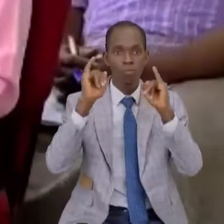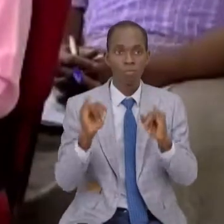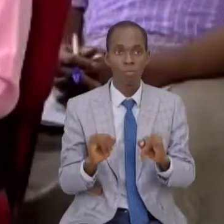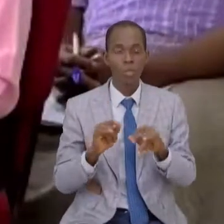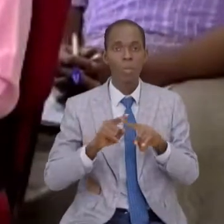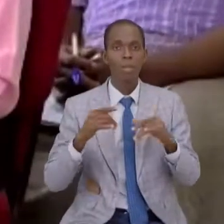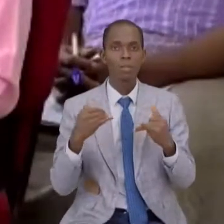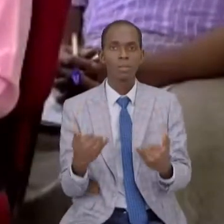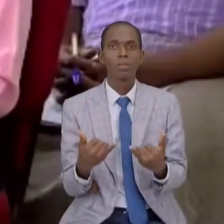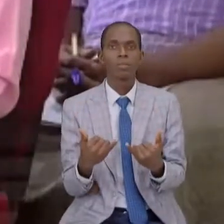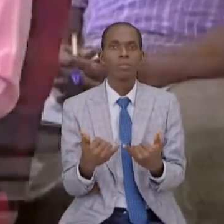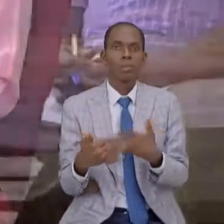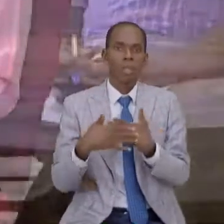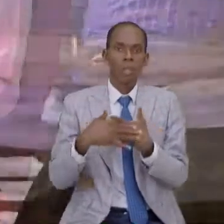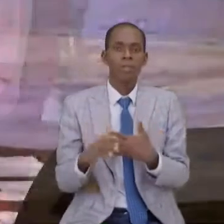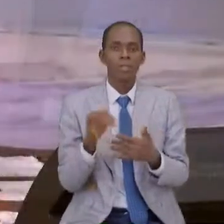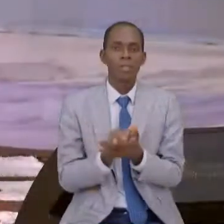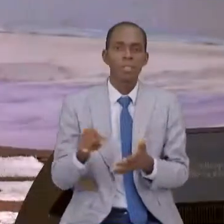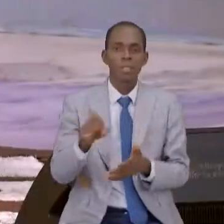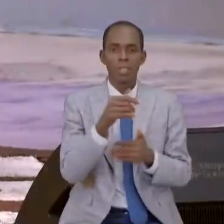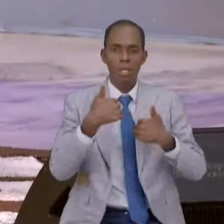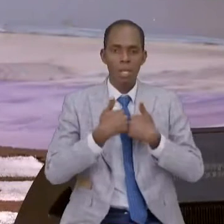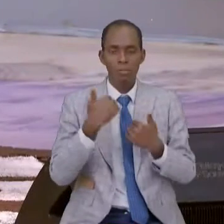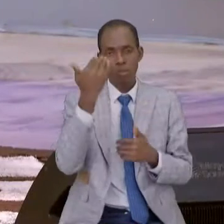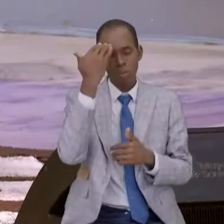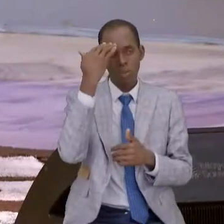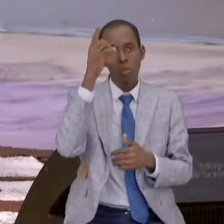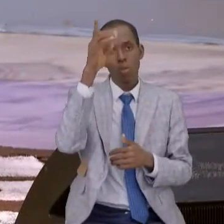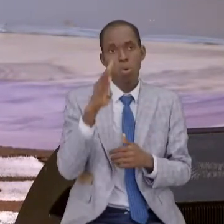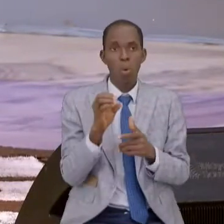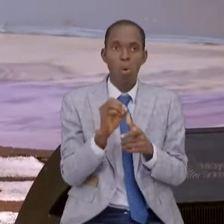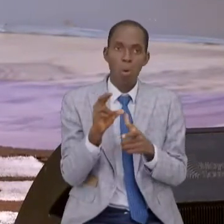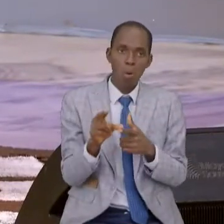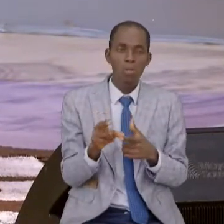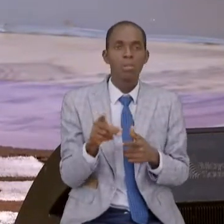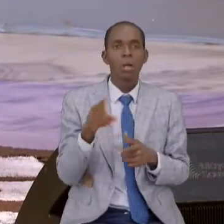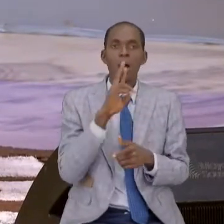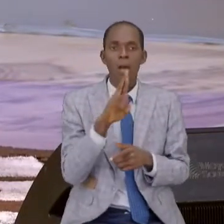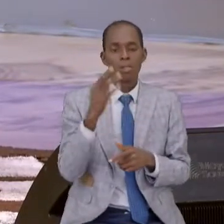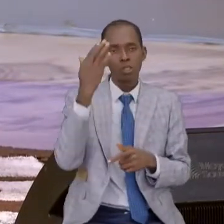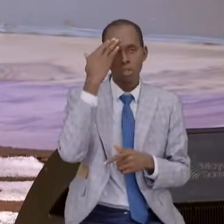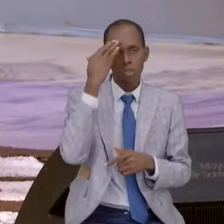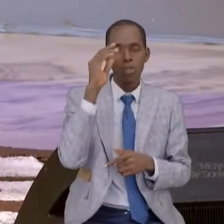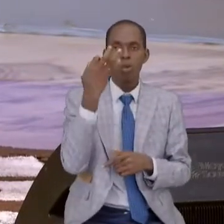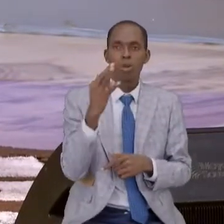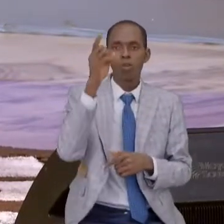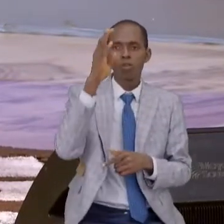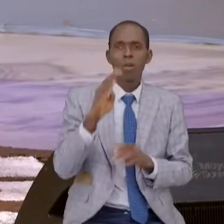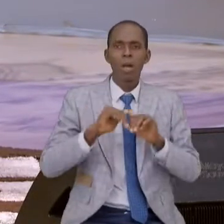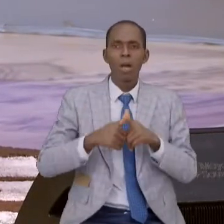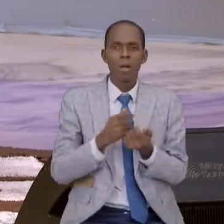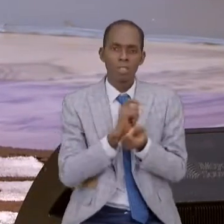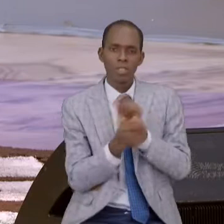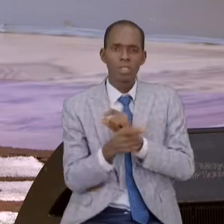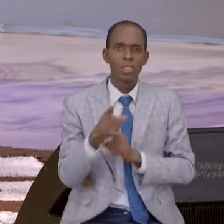now, after that ye have known God, or rather are known of God, how turn ye